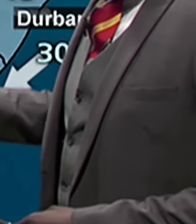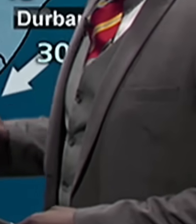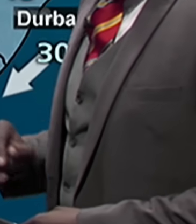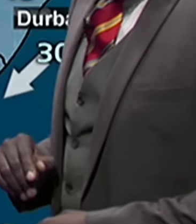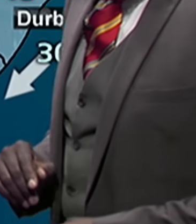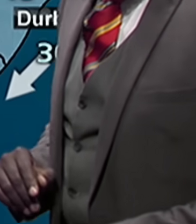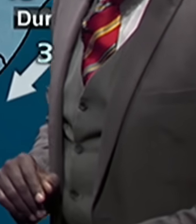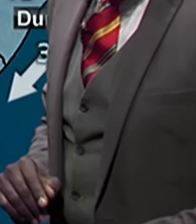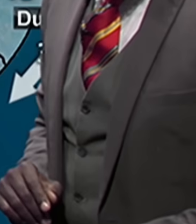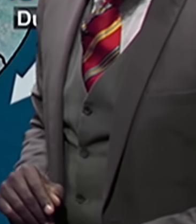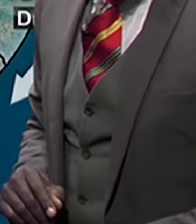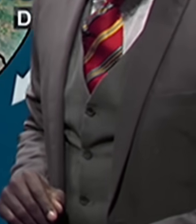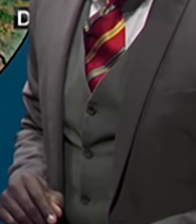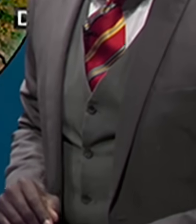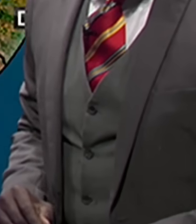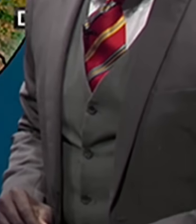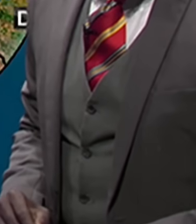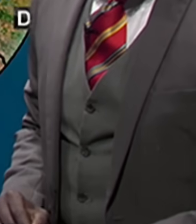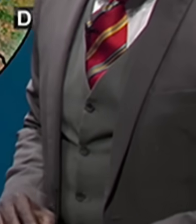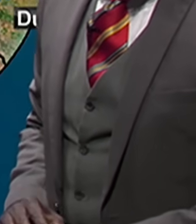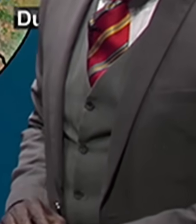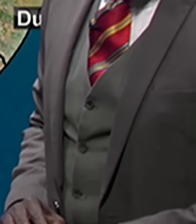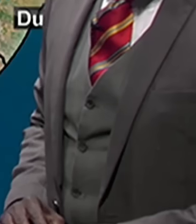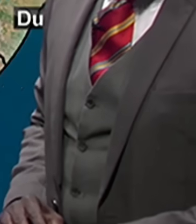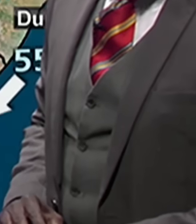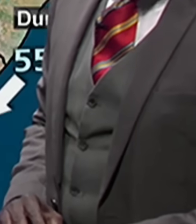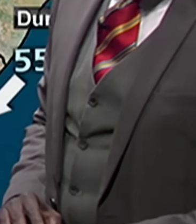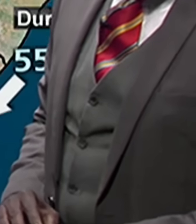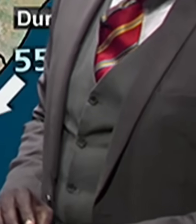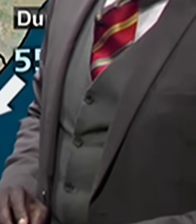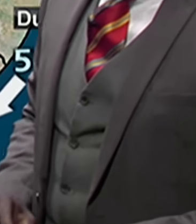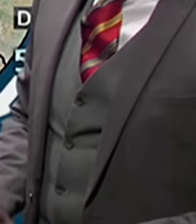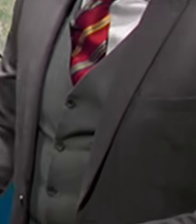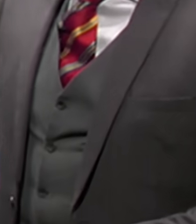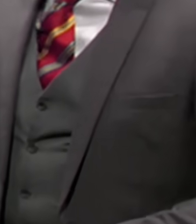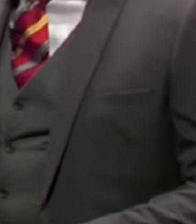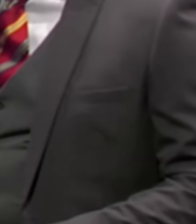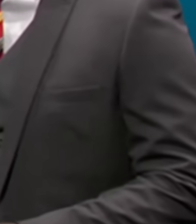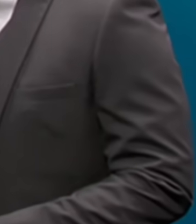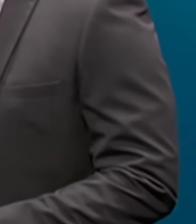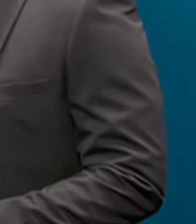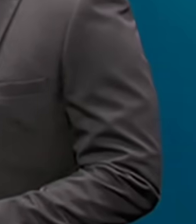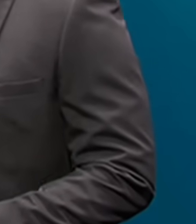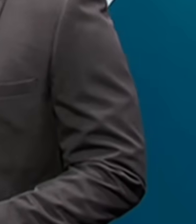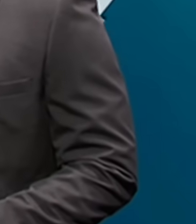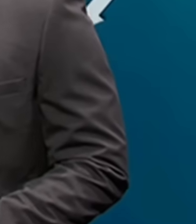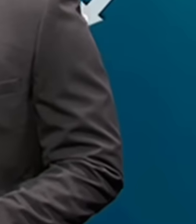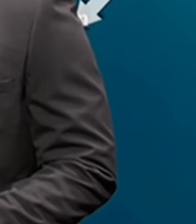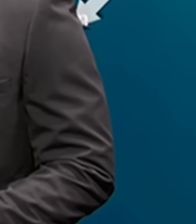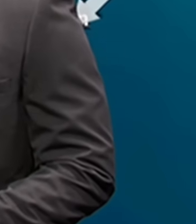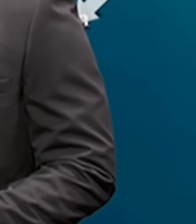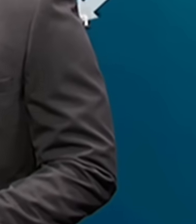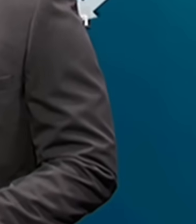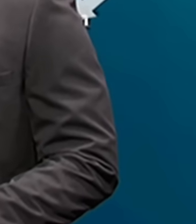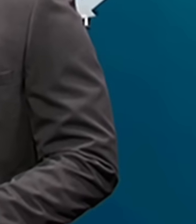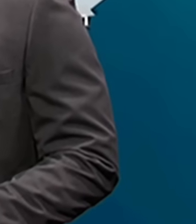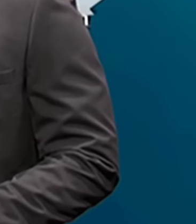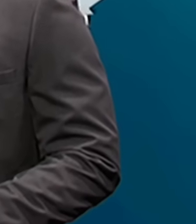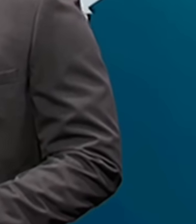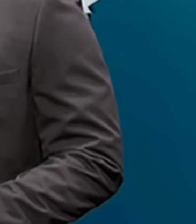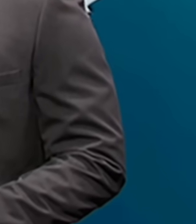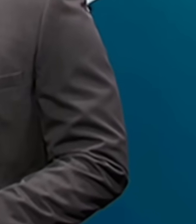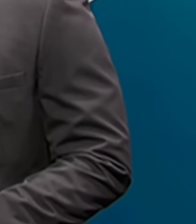tla fihla hona ka thekong e tla be le fela mafatsane fela a ijeleng a duma hosane e tla re khula moya o batala kana ka harona ha tla hlele ba ke fela mafatsane a